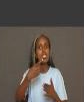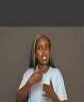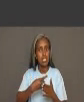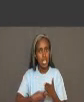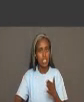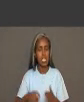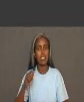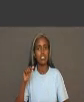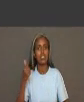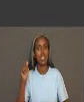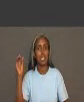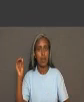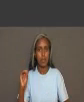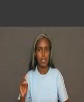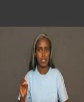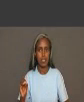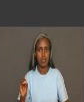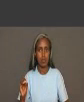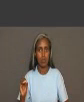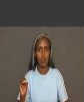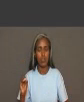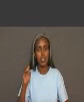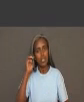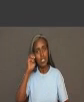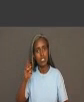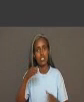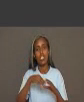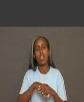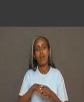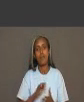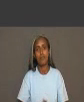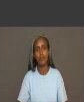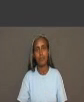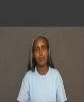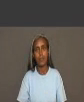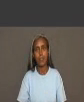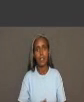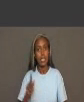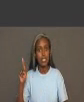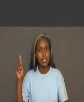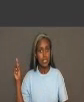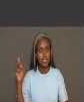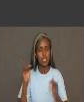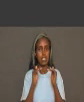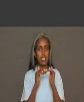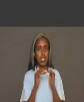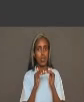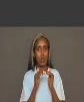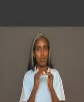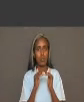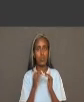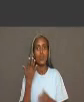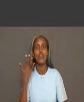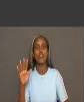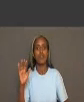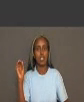at 10% of his income. This is equal to 50